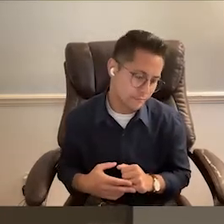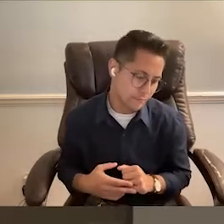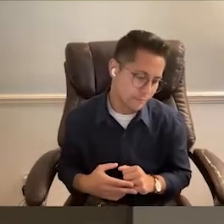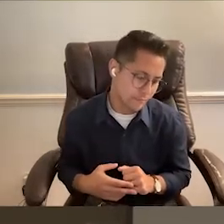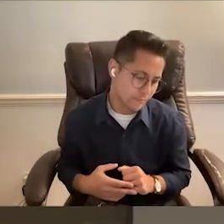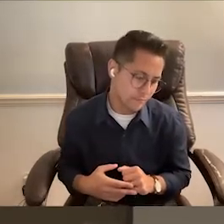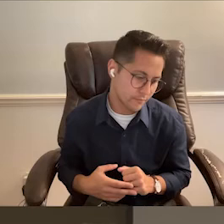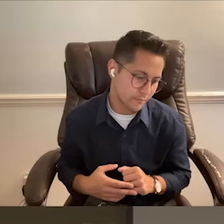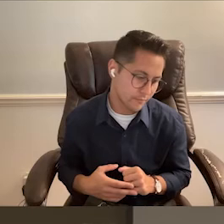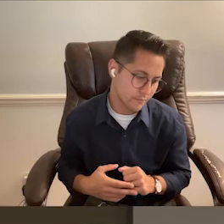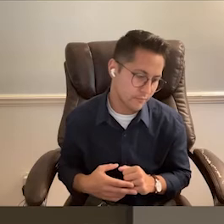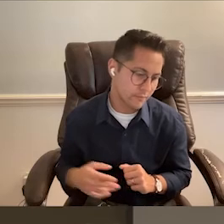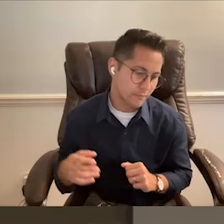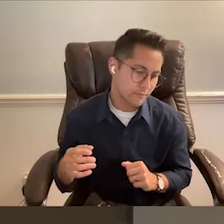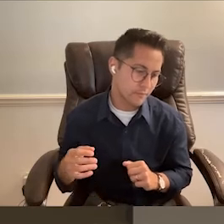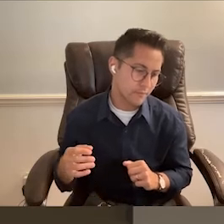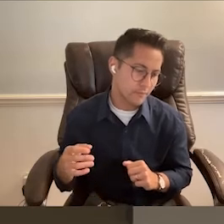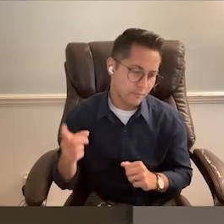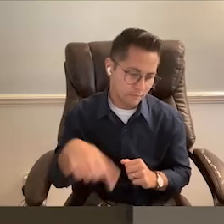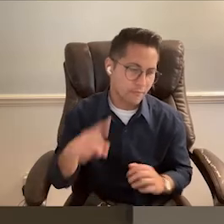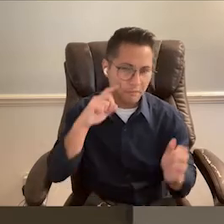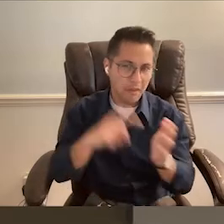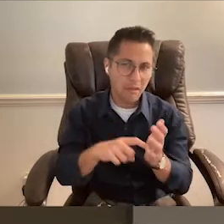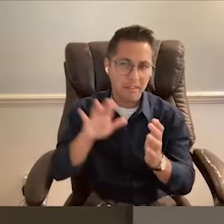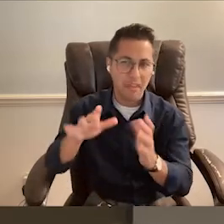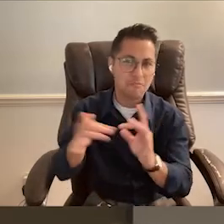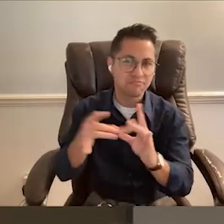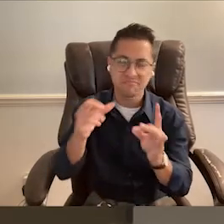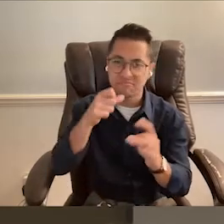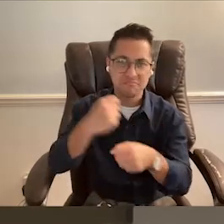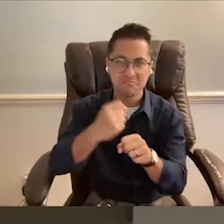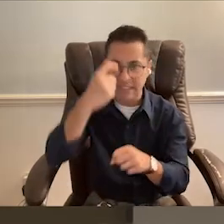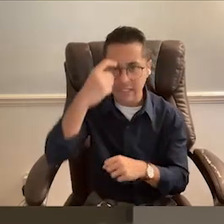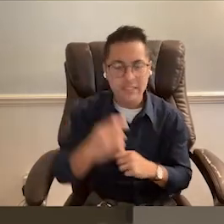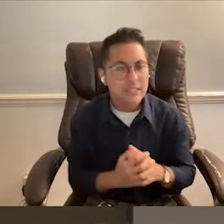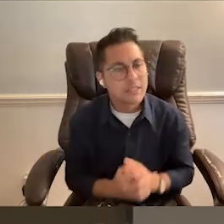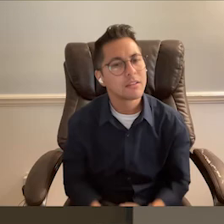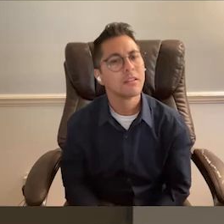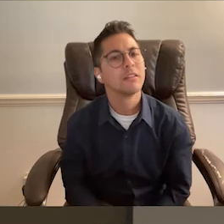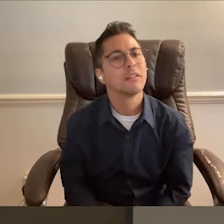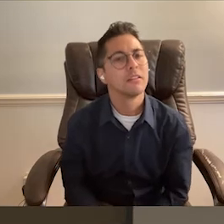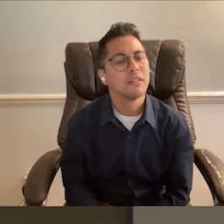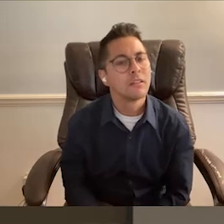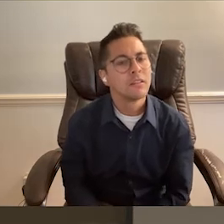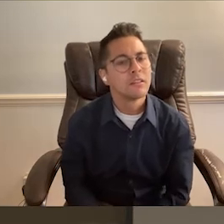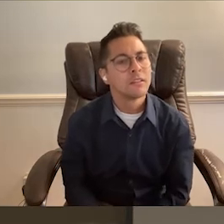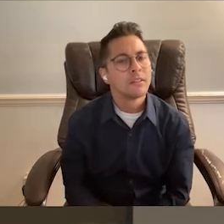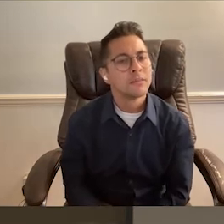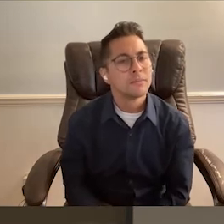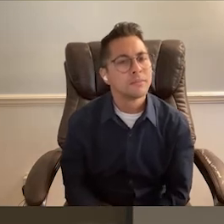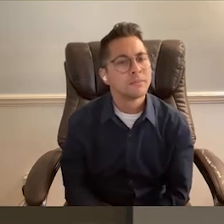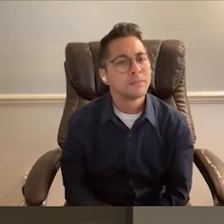People do not want to have these ideas, find them disturbing and intrusive, and usually recognizes that they don't make